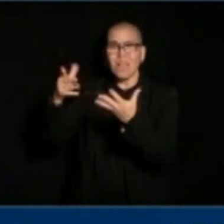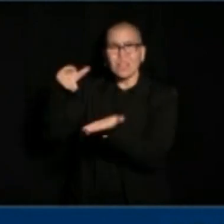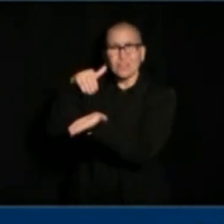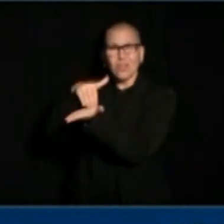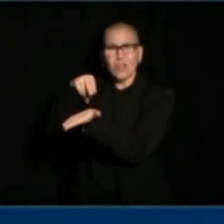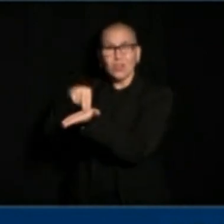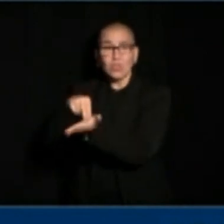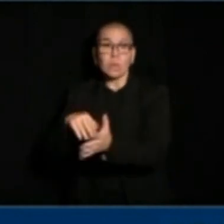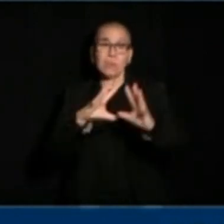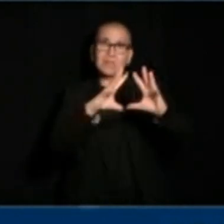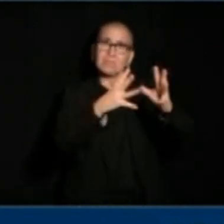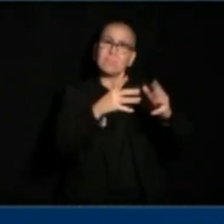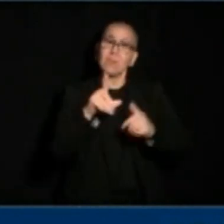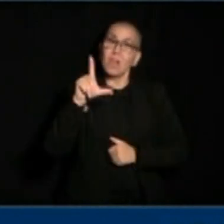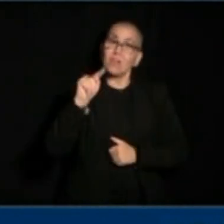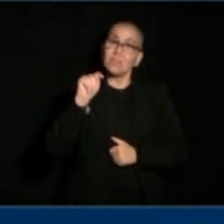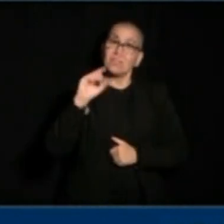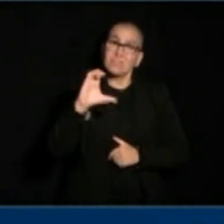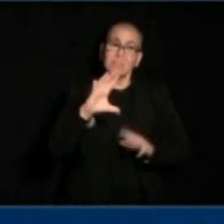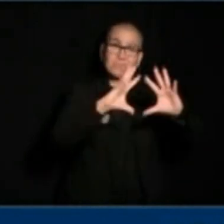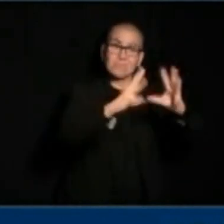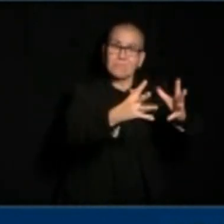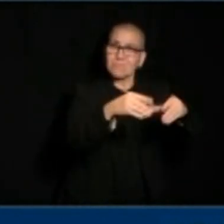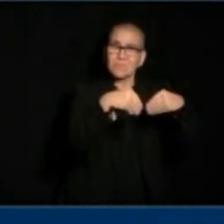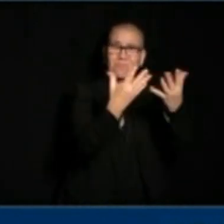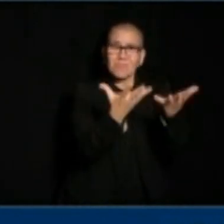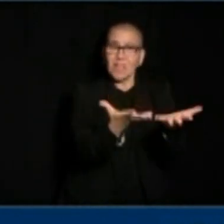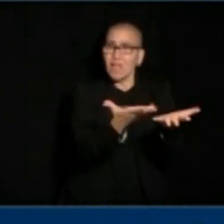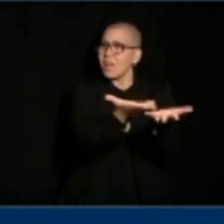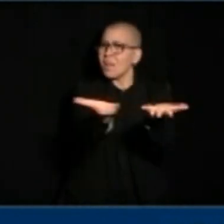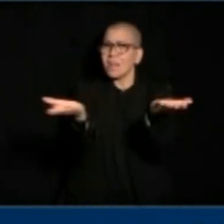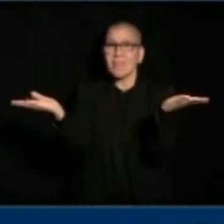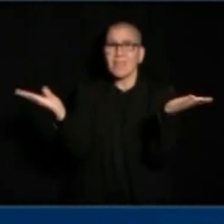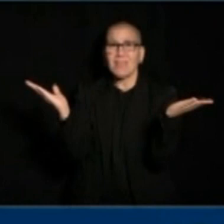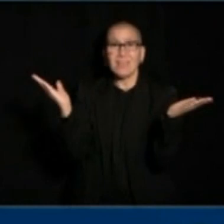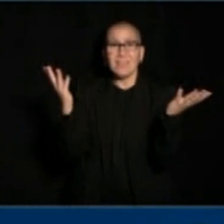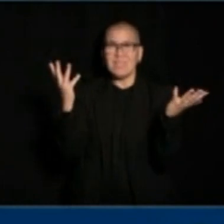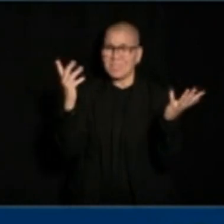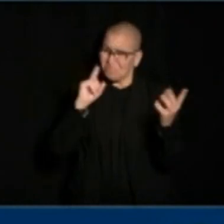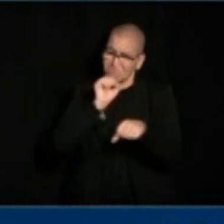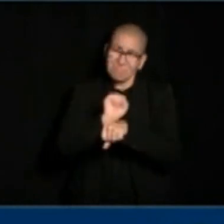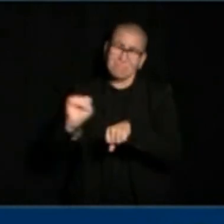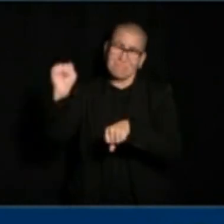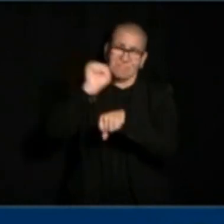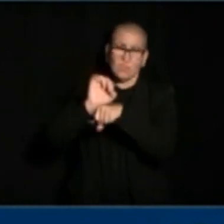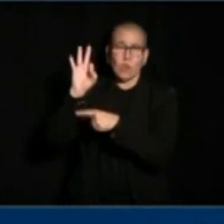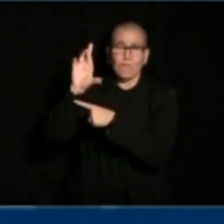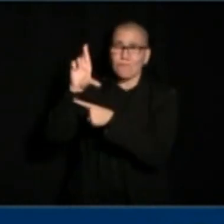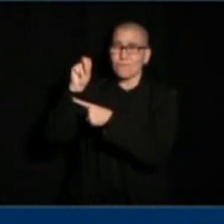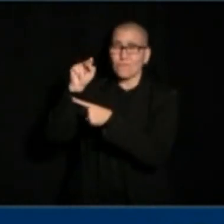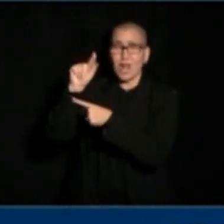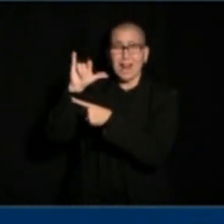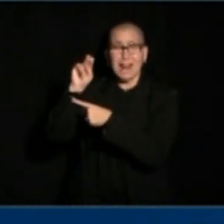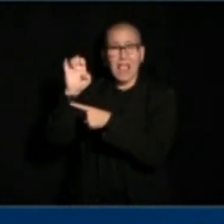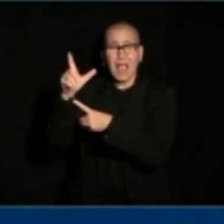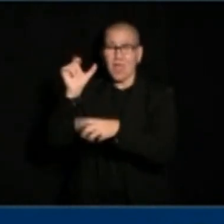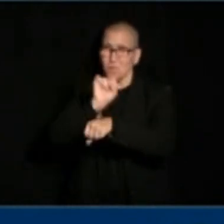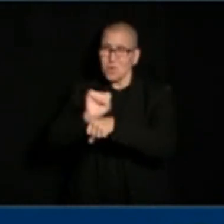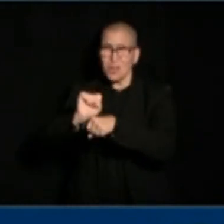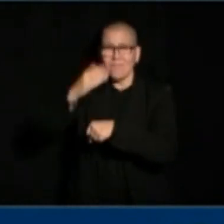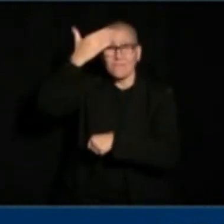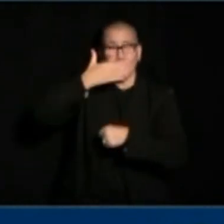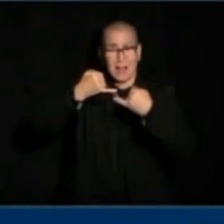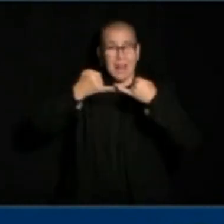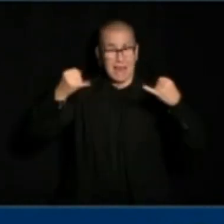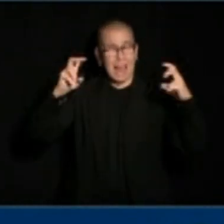little extra help. All of you have been put on the front lines, putting yourself at risk while you do the work that absolutely has to be done. And